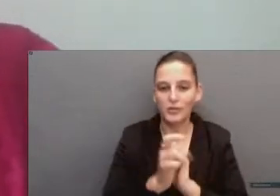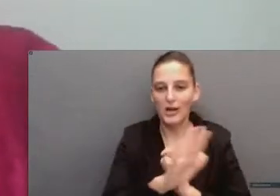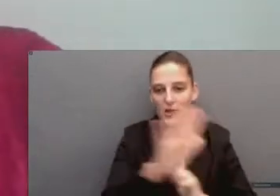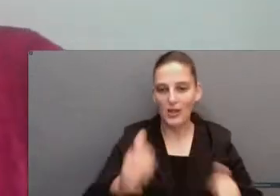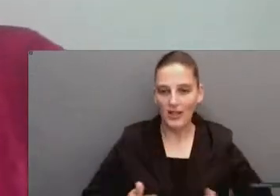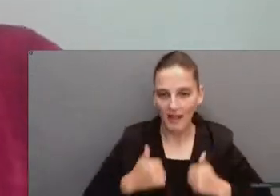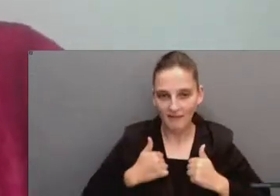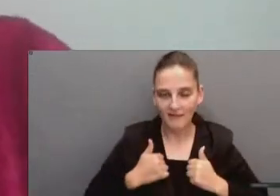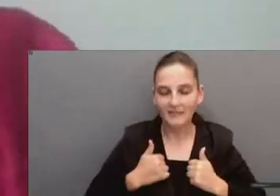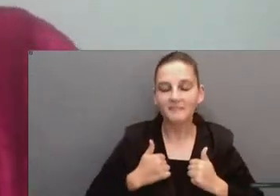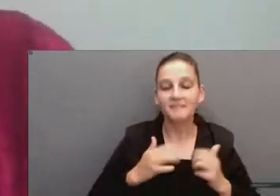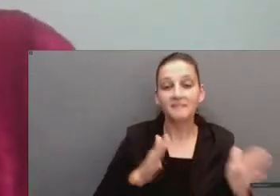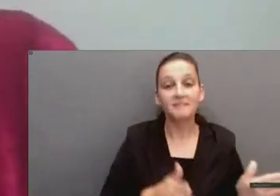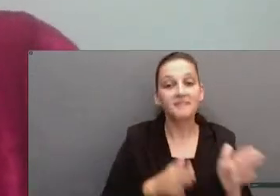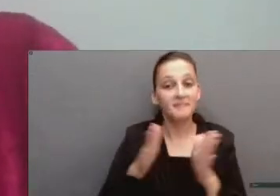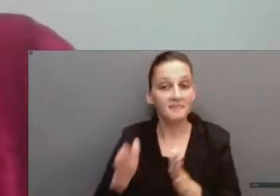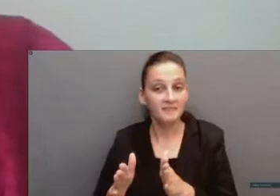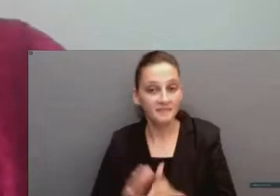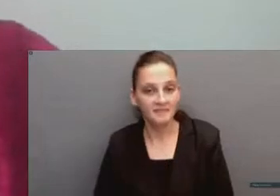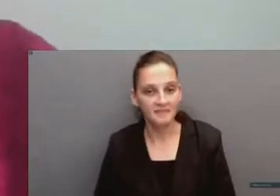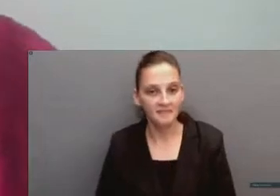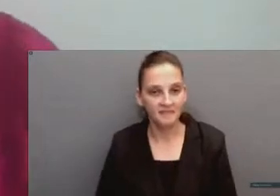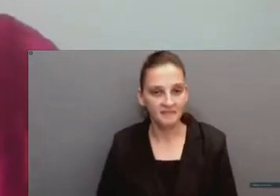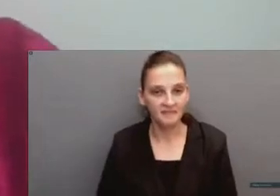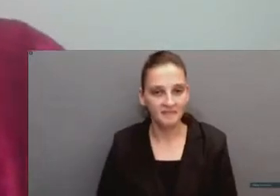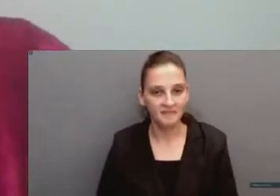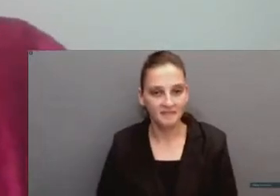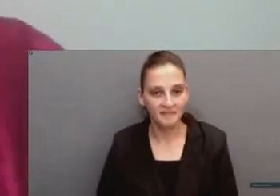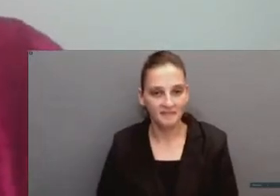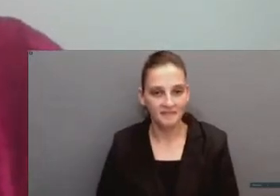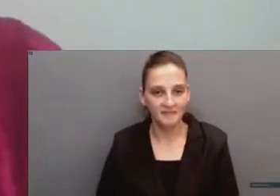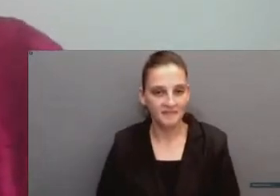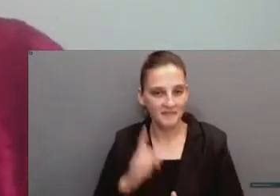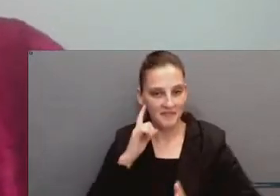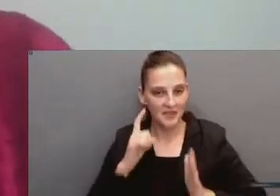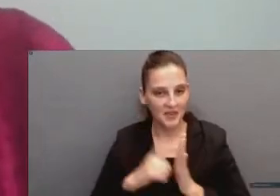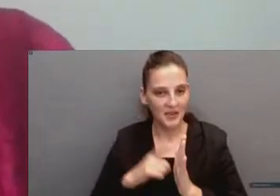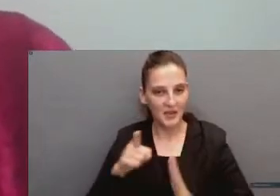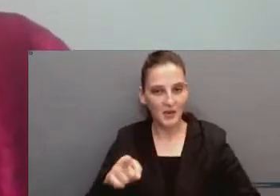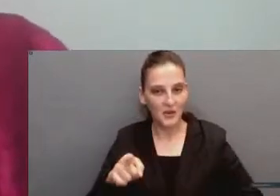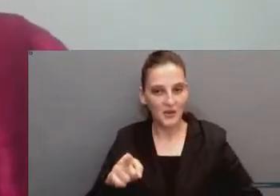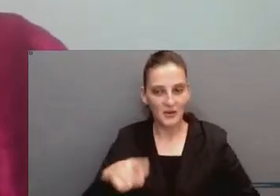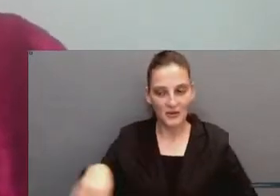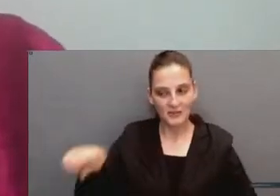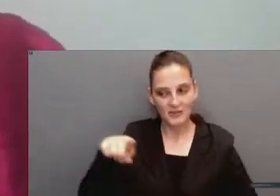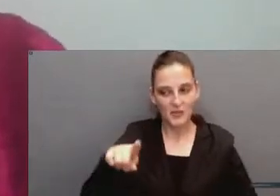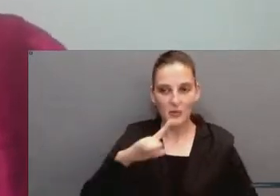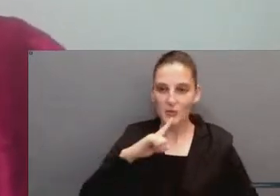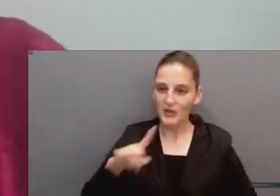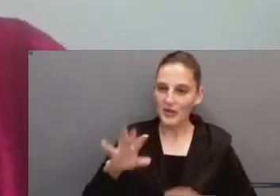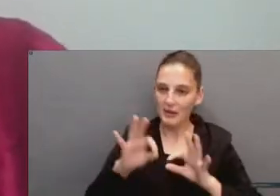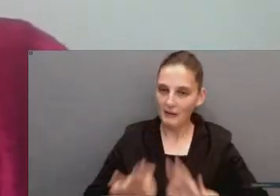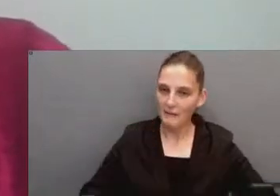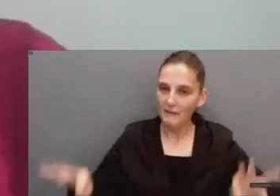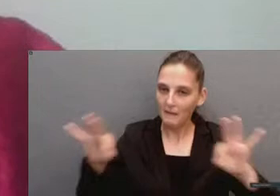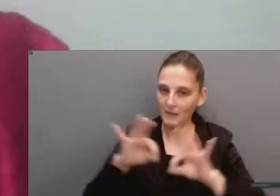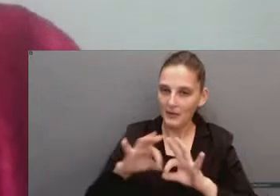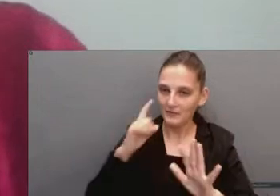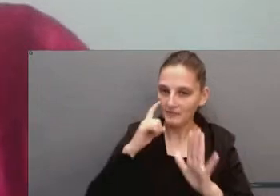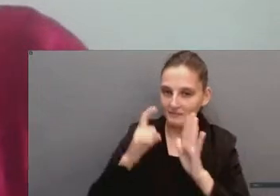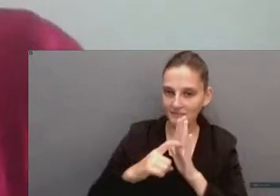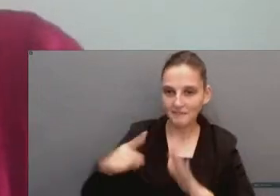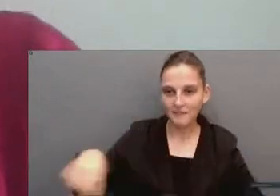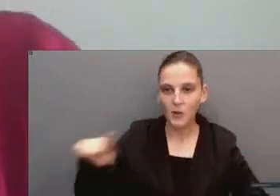then I want to note, it's quite noteworthy and important to really recognize the